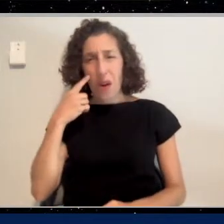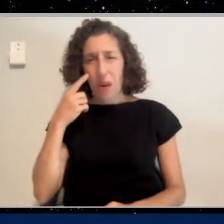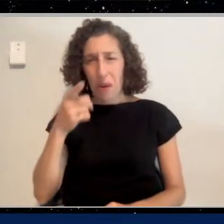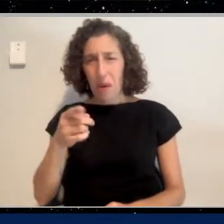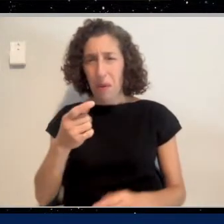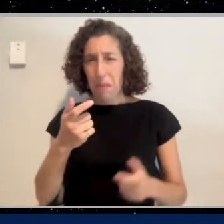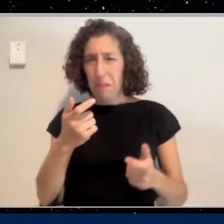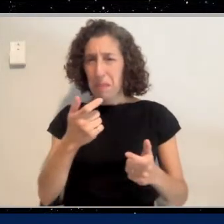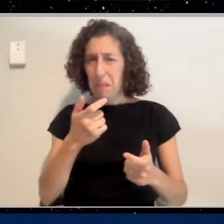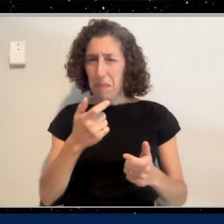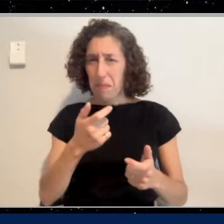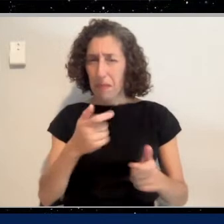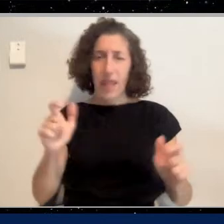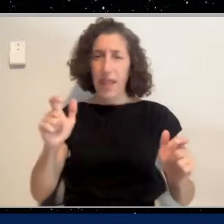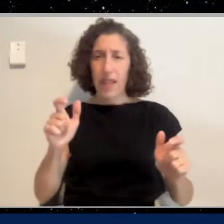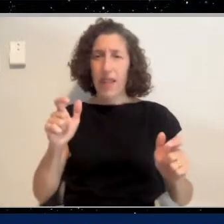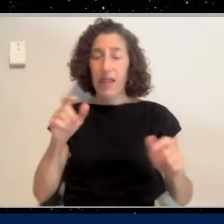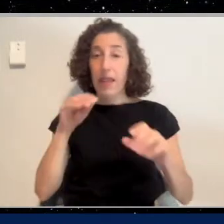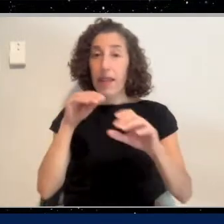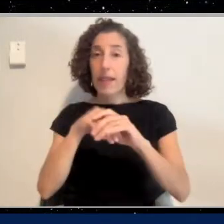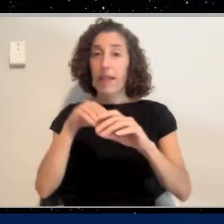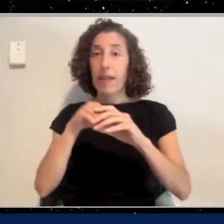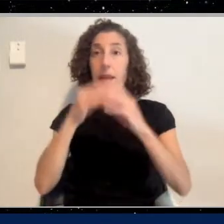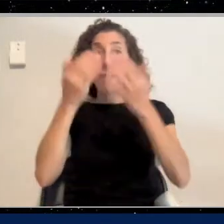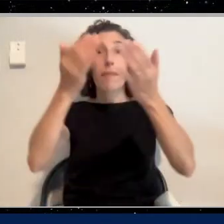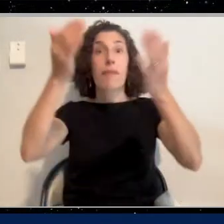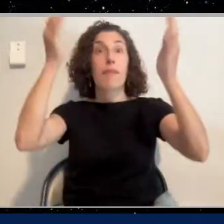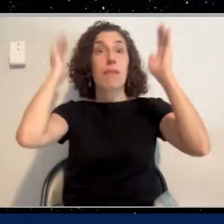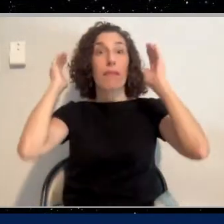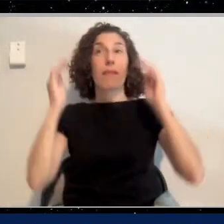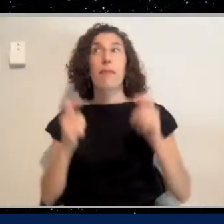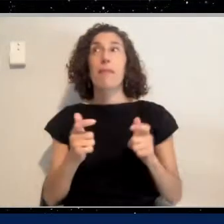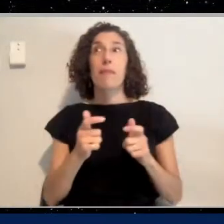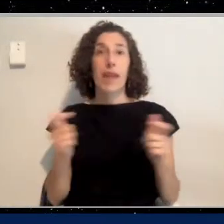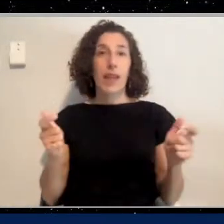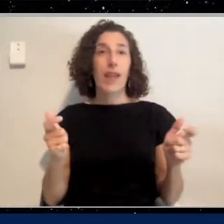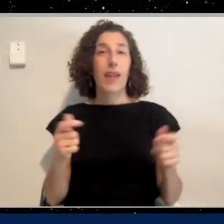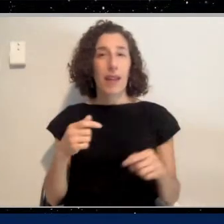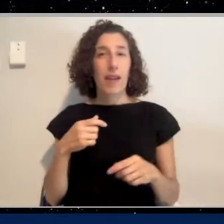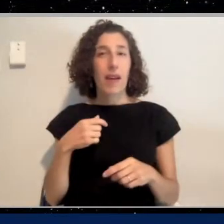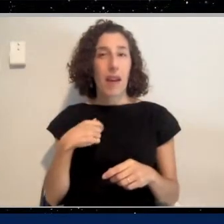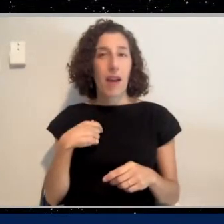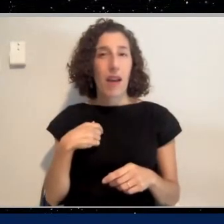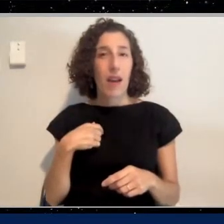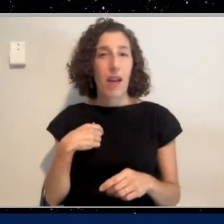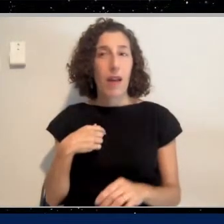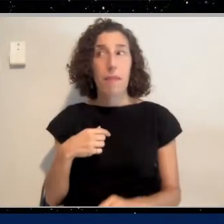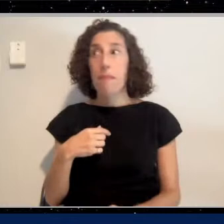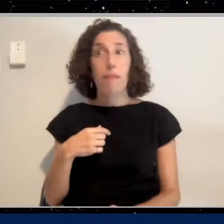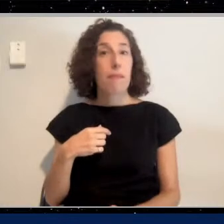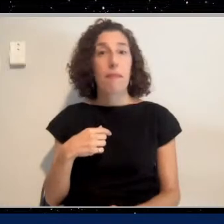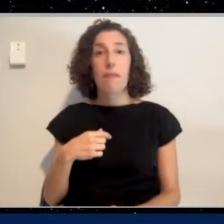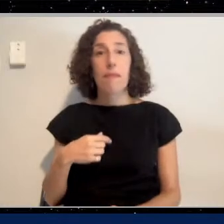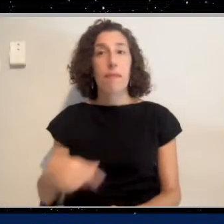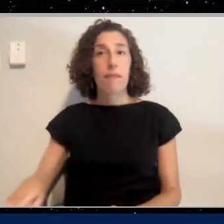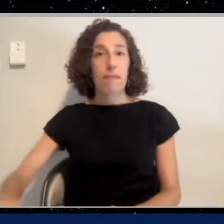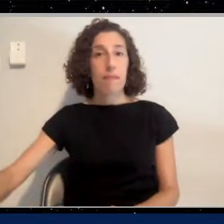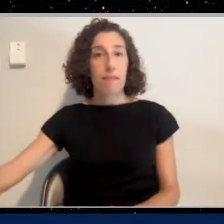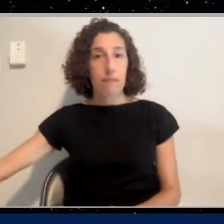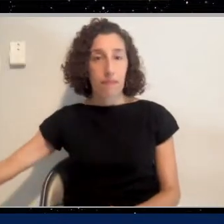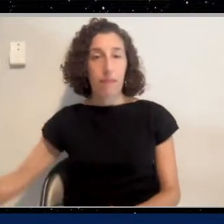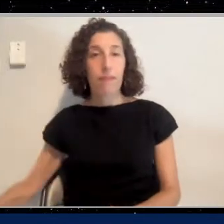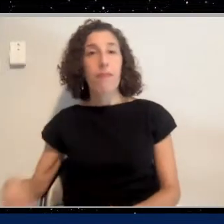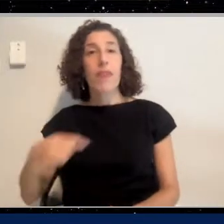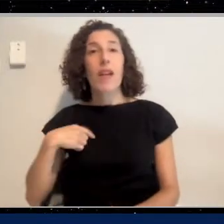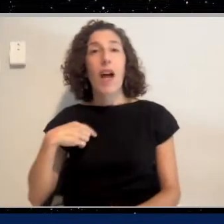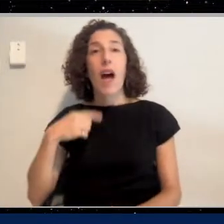really small inside, but this is the Concorde. I'm glad I got that right. I psyched myself out for a second there, thinking that